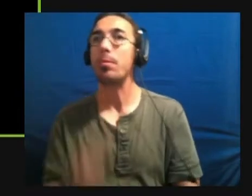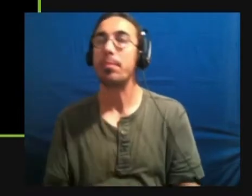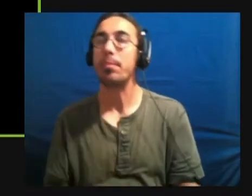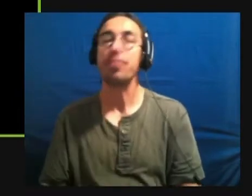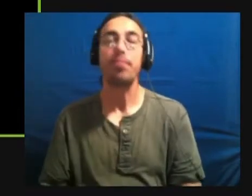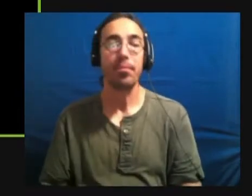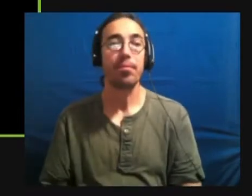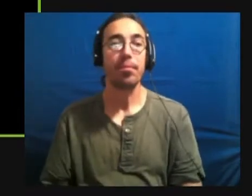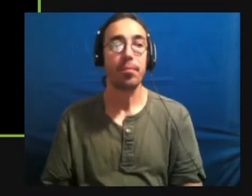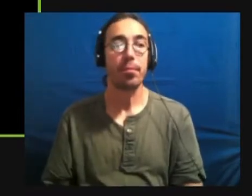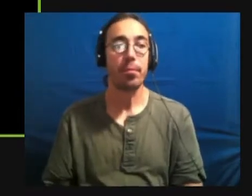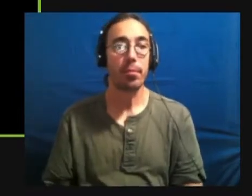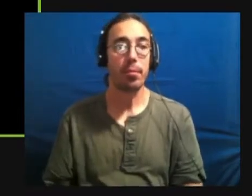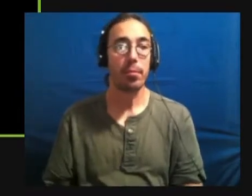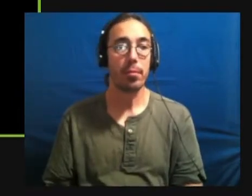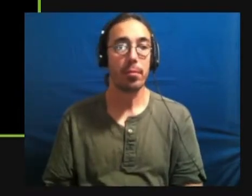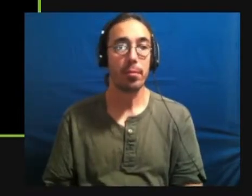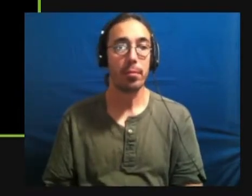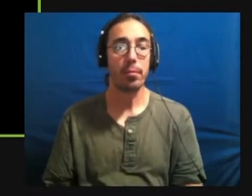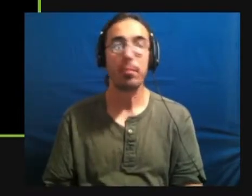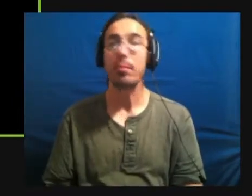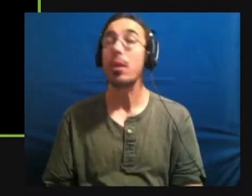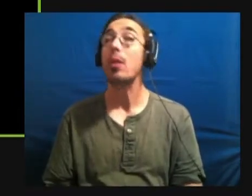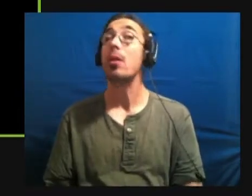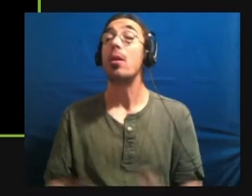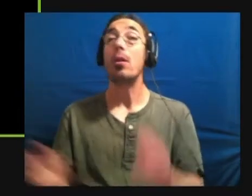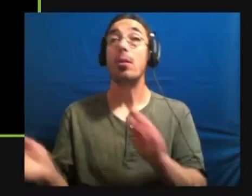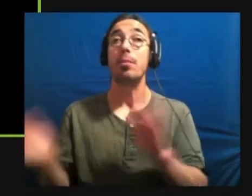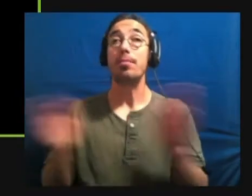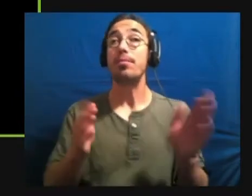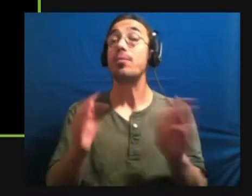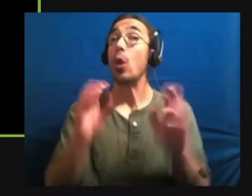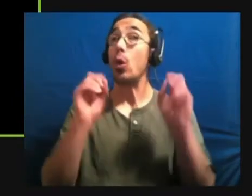Okay, so we're going to jump right in today.